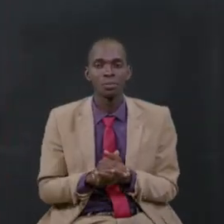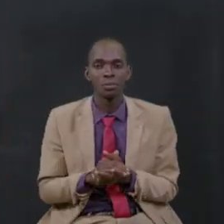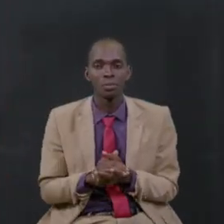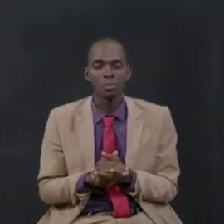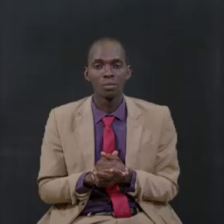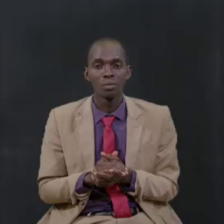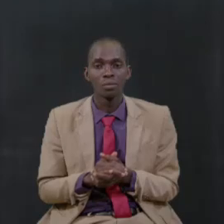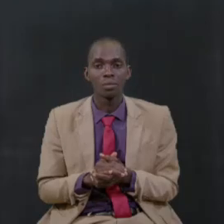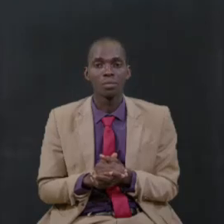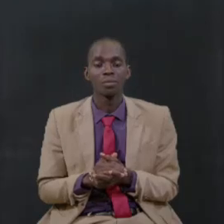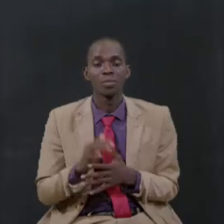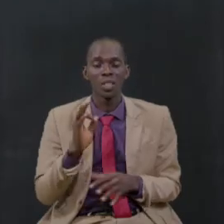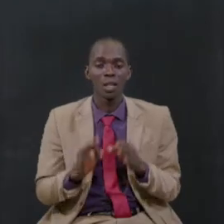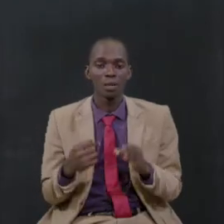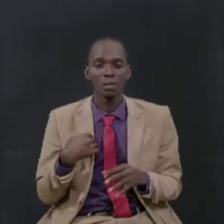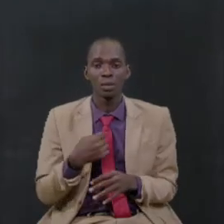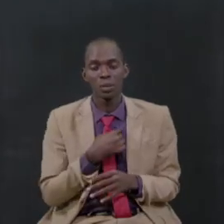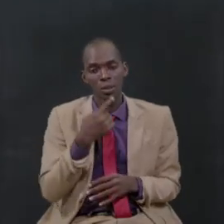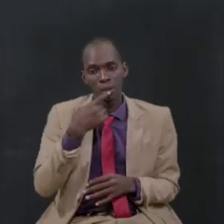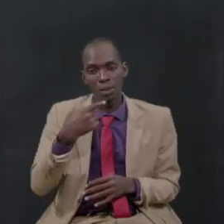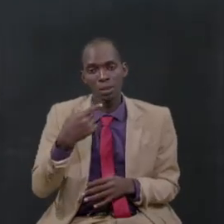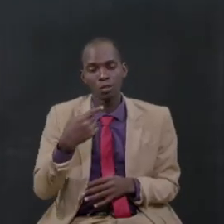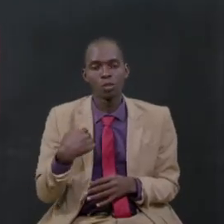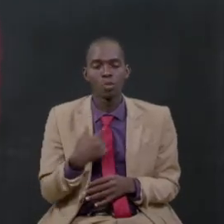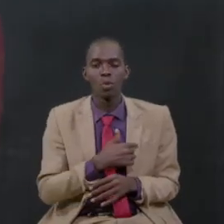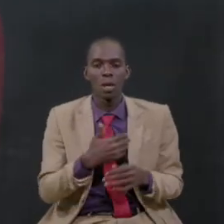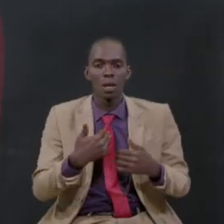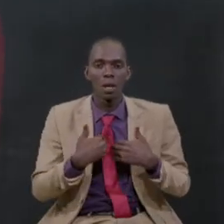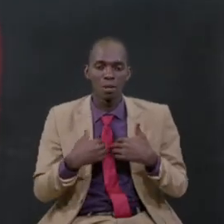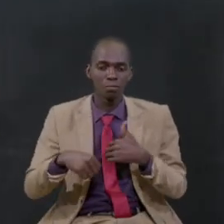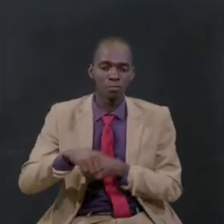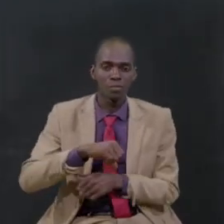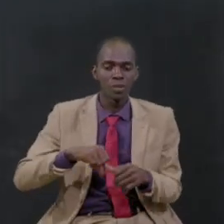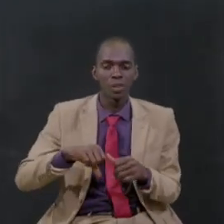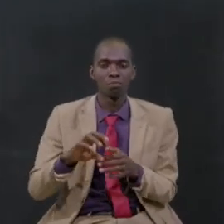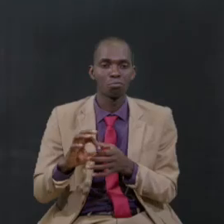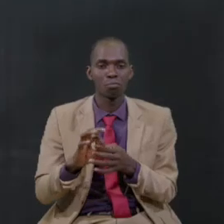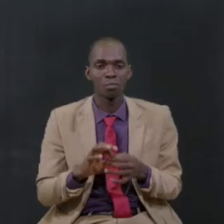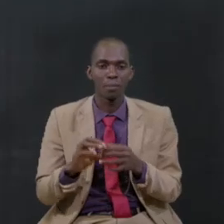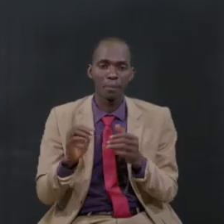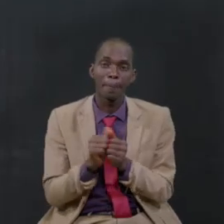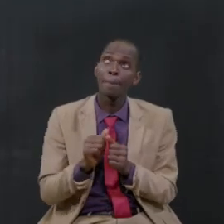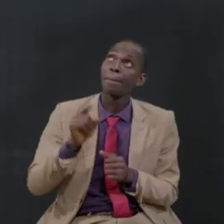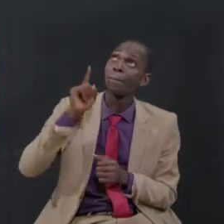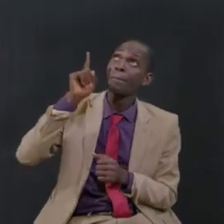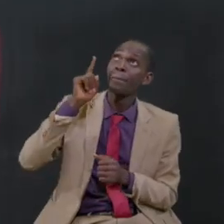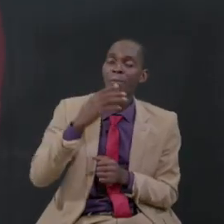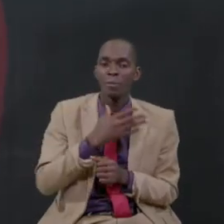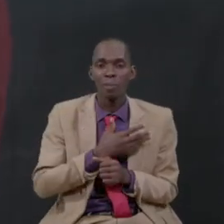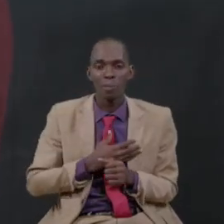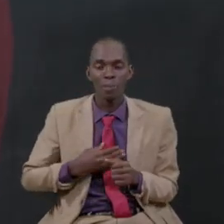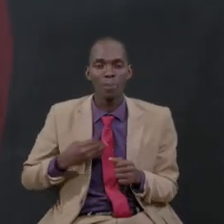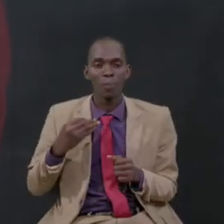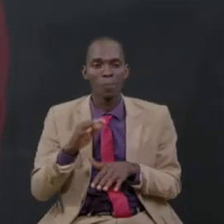say we have fellowship with Him and walk